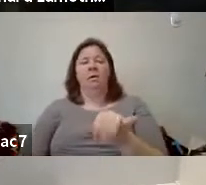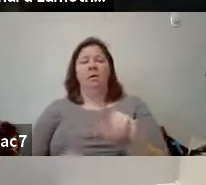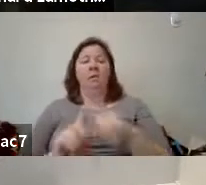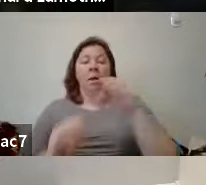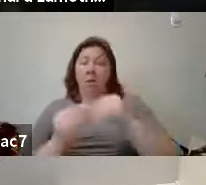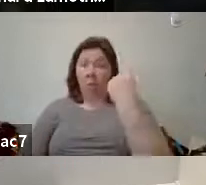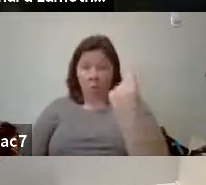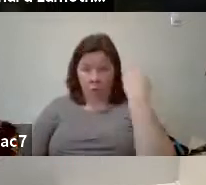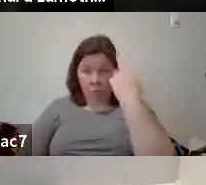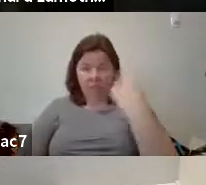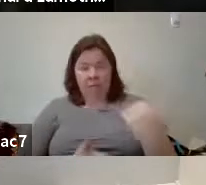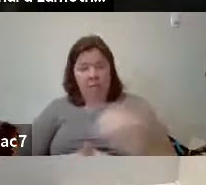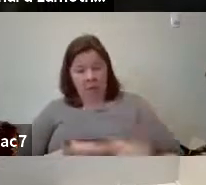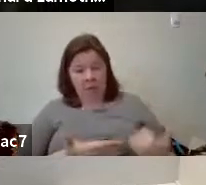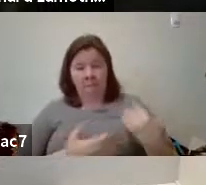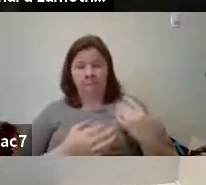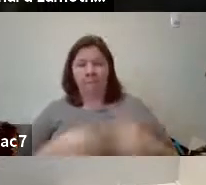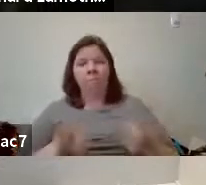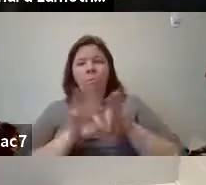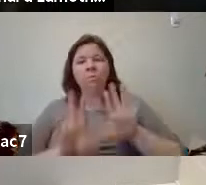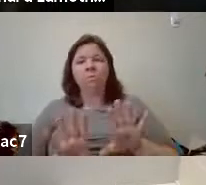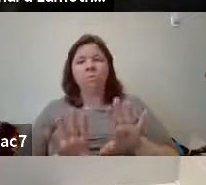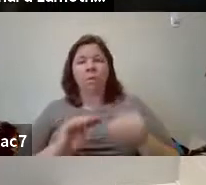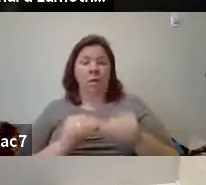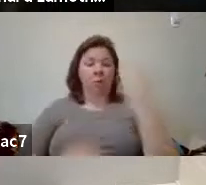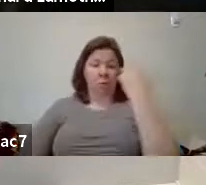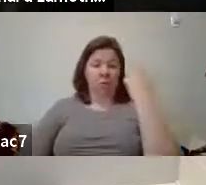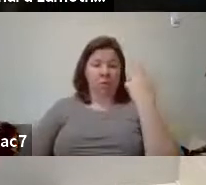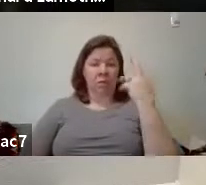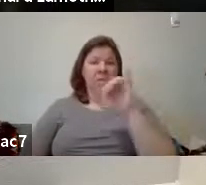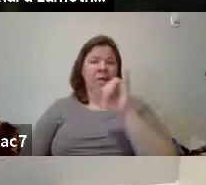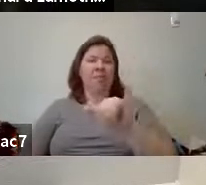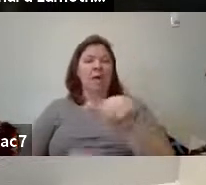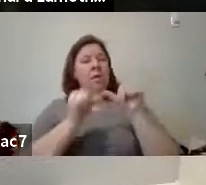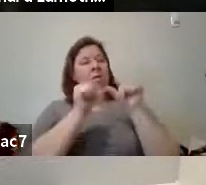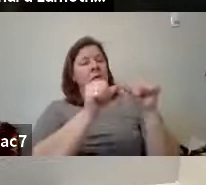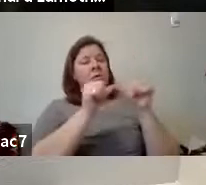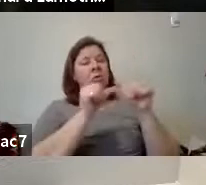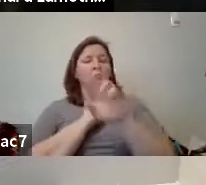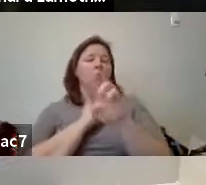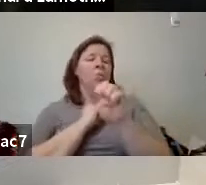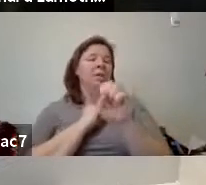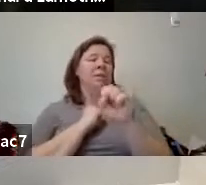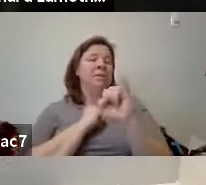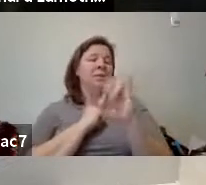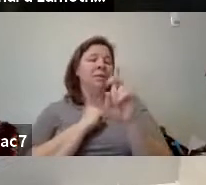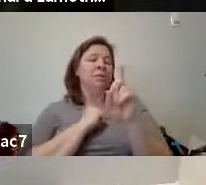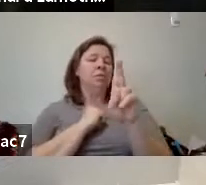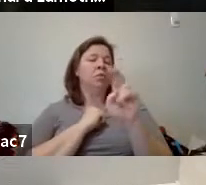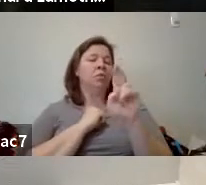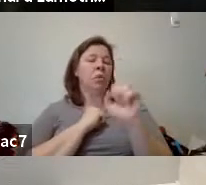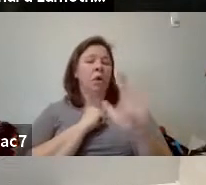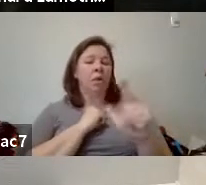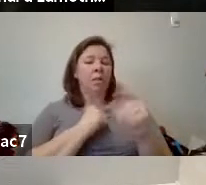reason my wife said was income, but I said the number one reason is residual income. I'd rather have it coming in every year,